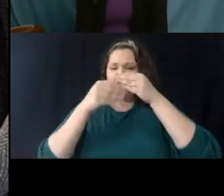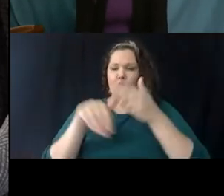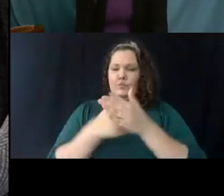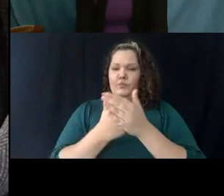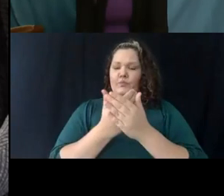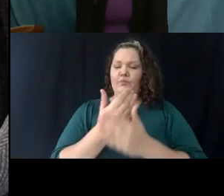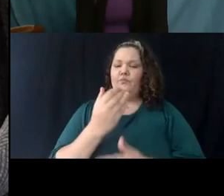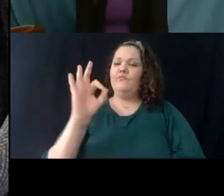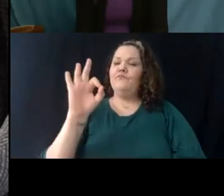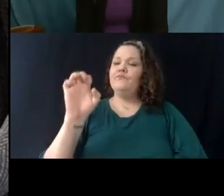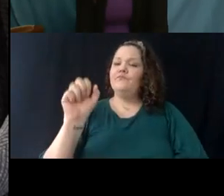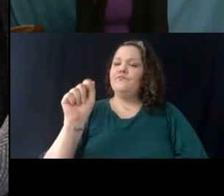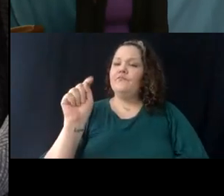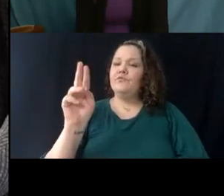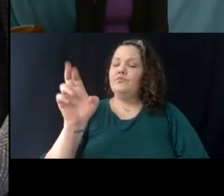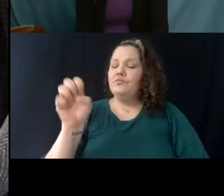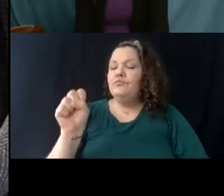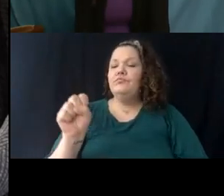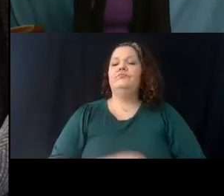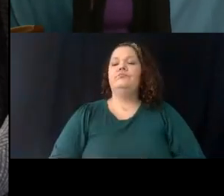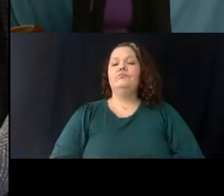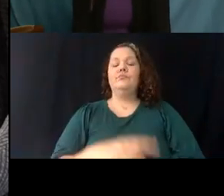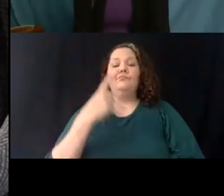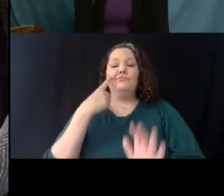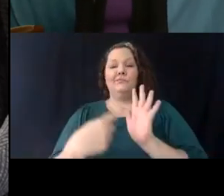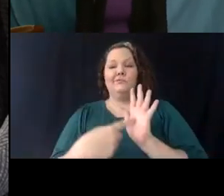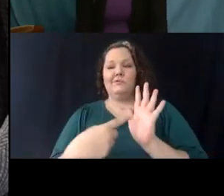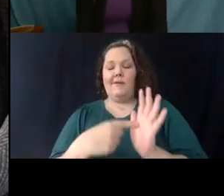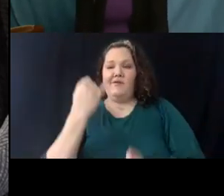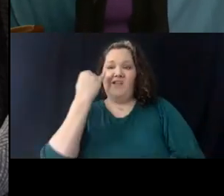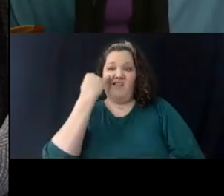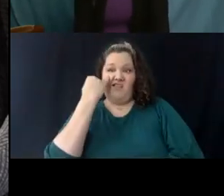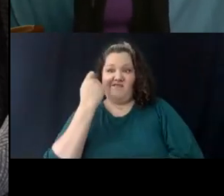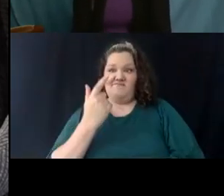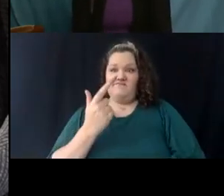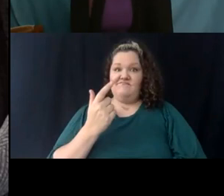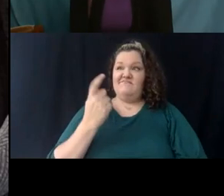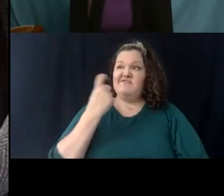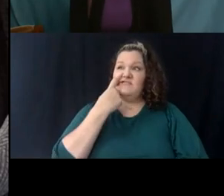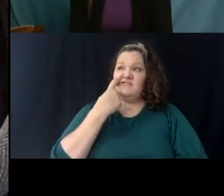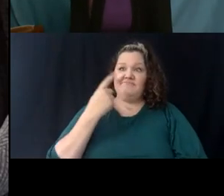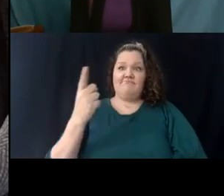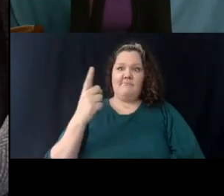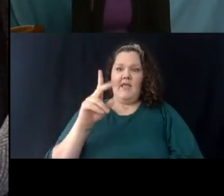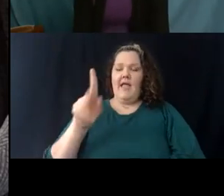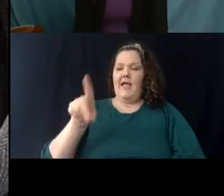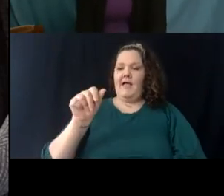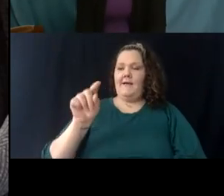with Zoom came onto the picture, especially during COVID, it has changed its features exponentially since March.